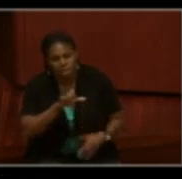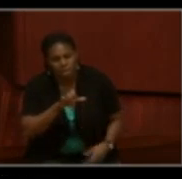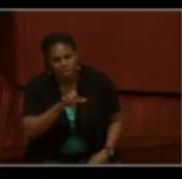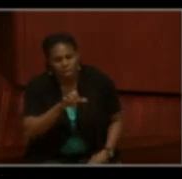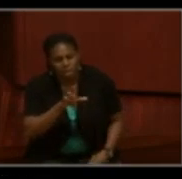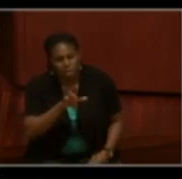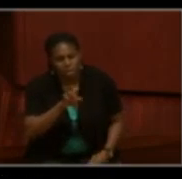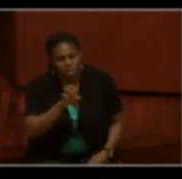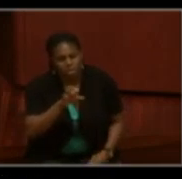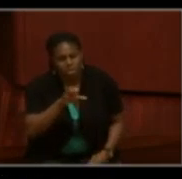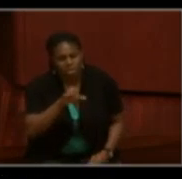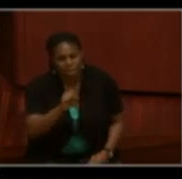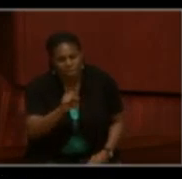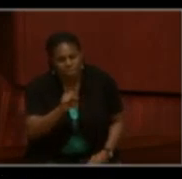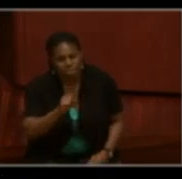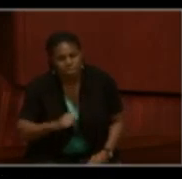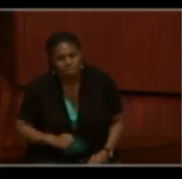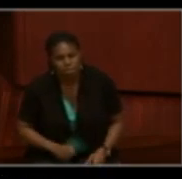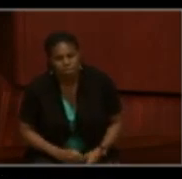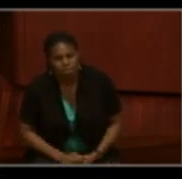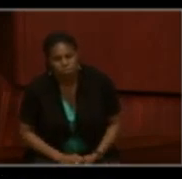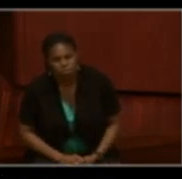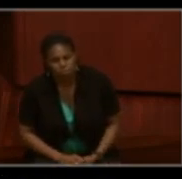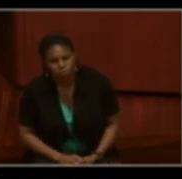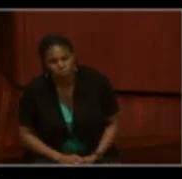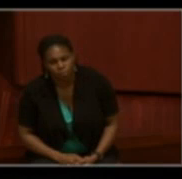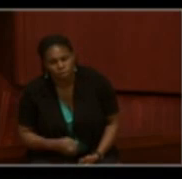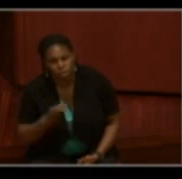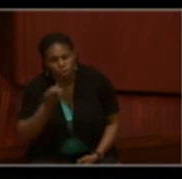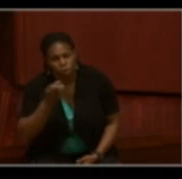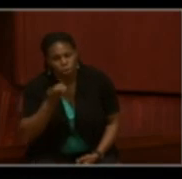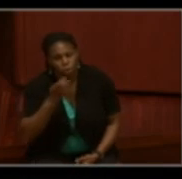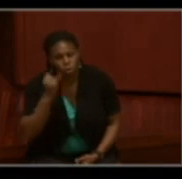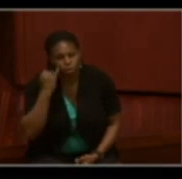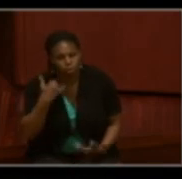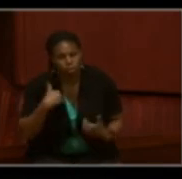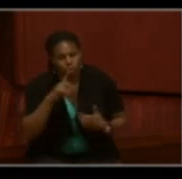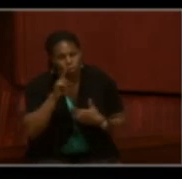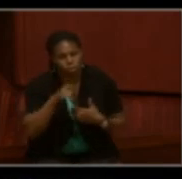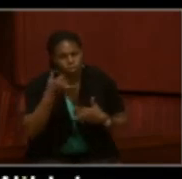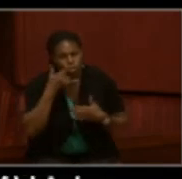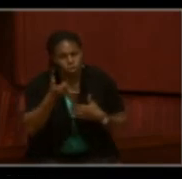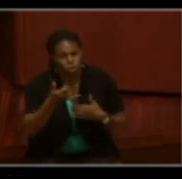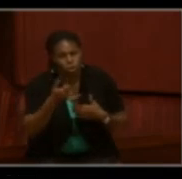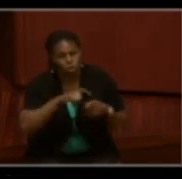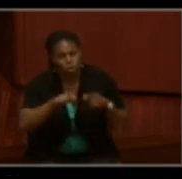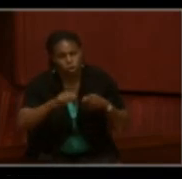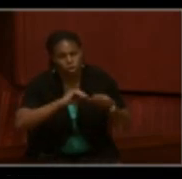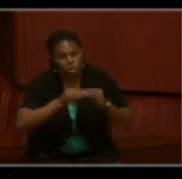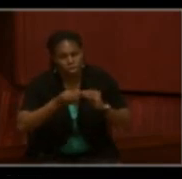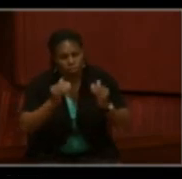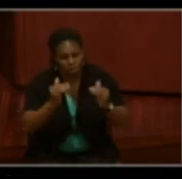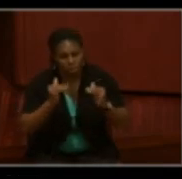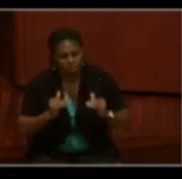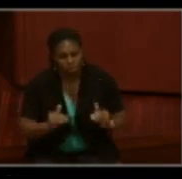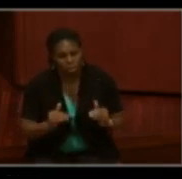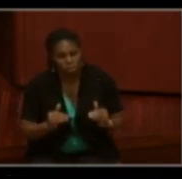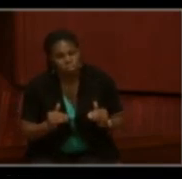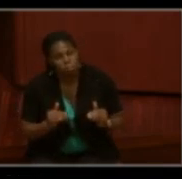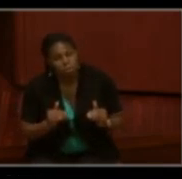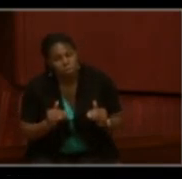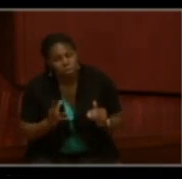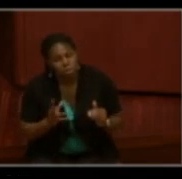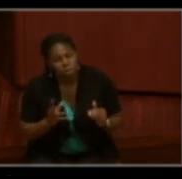fax. Or you can also, if you ever have questions, call this number here at the bottom. And there's more to come.